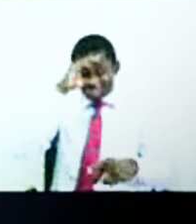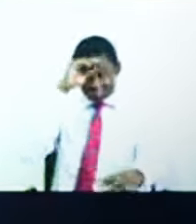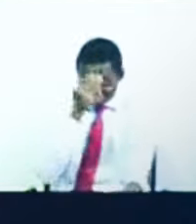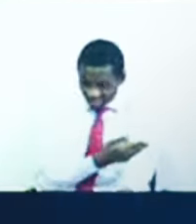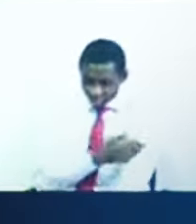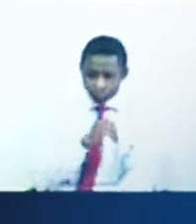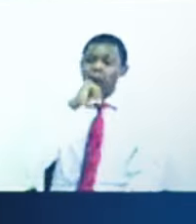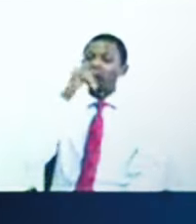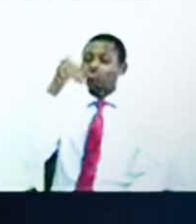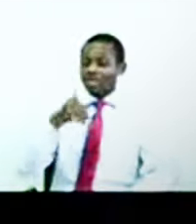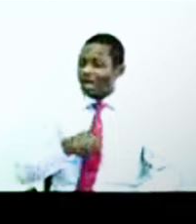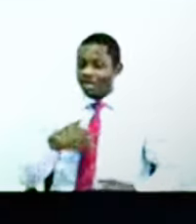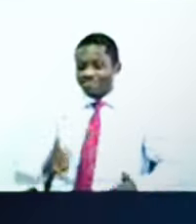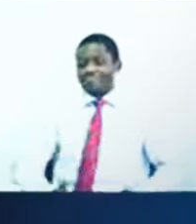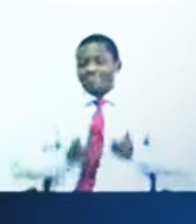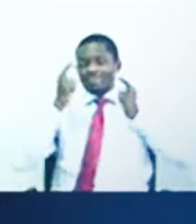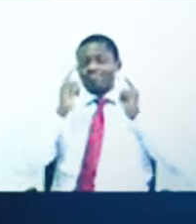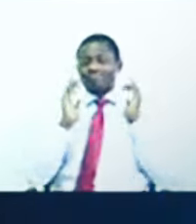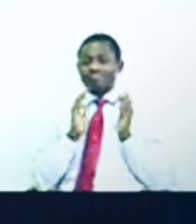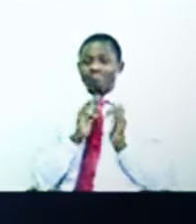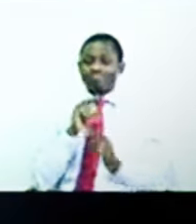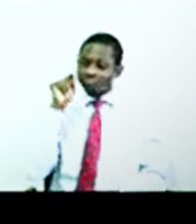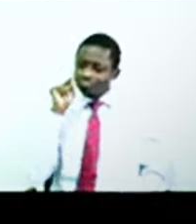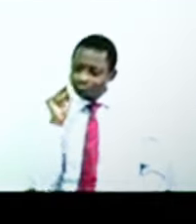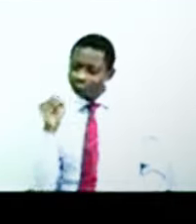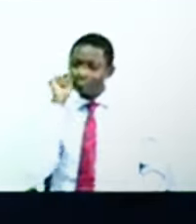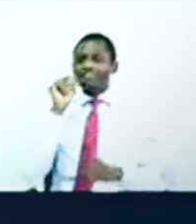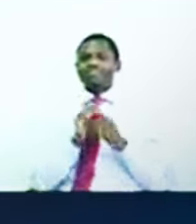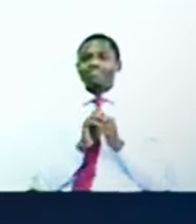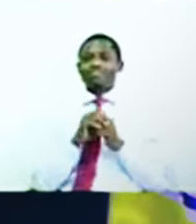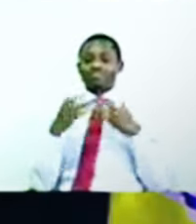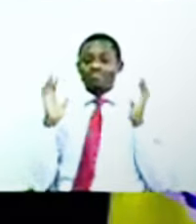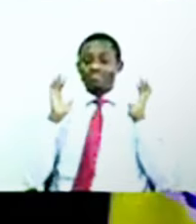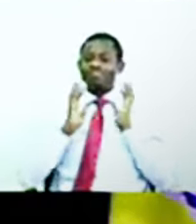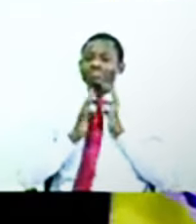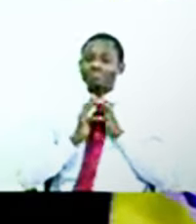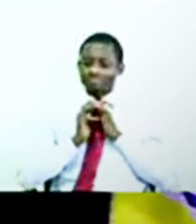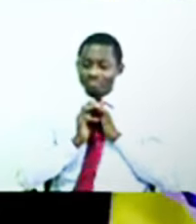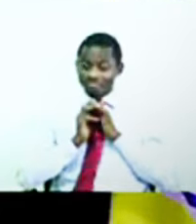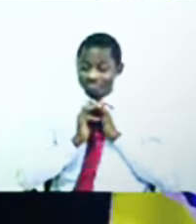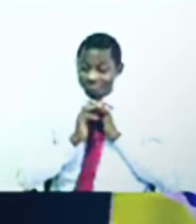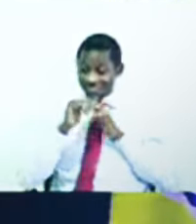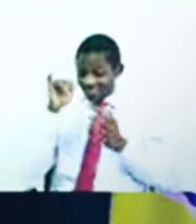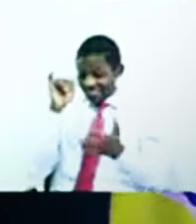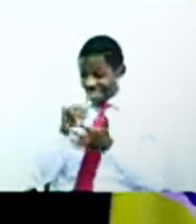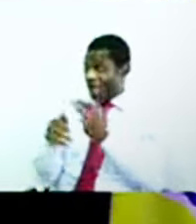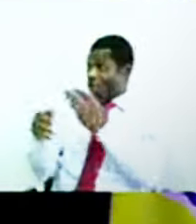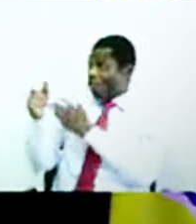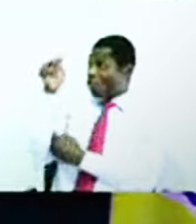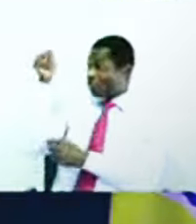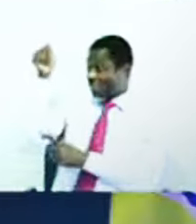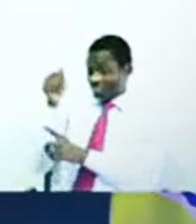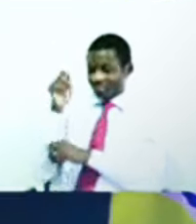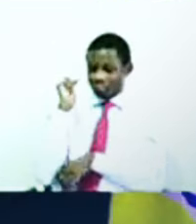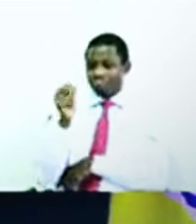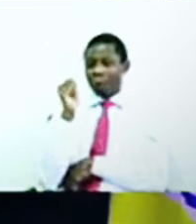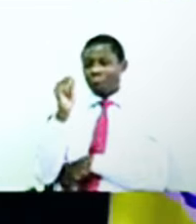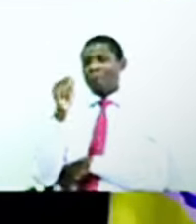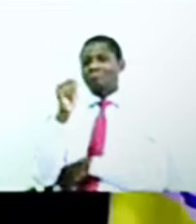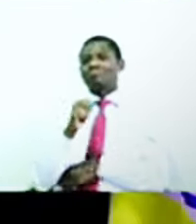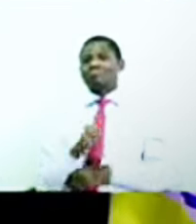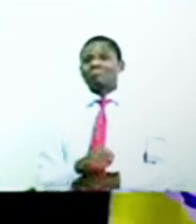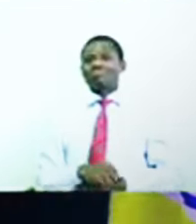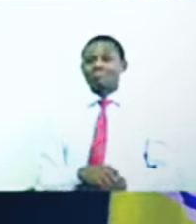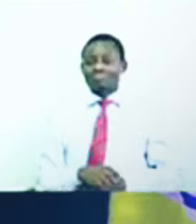does not have life. Period. This is God's own testimony.